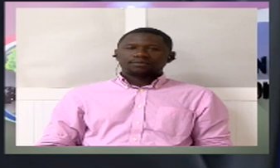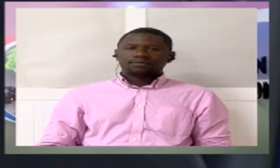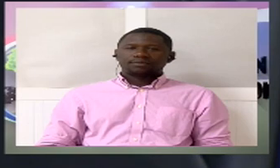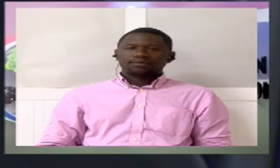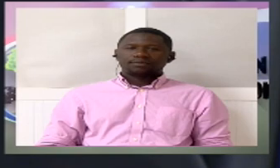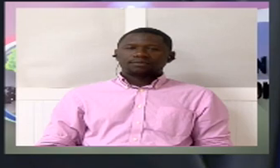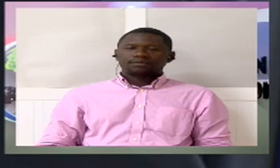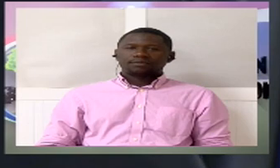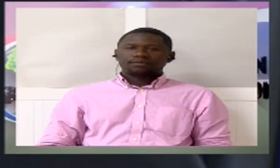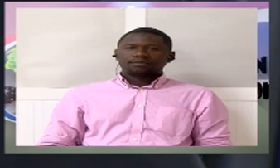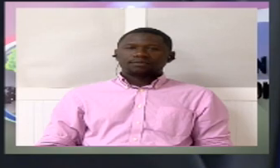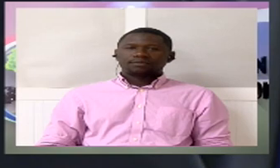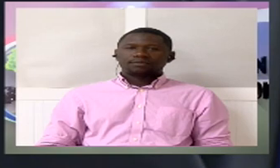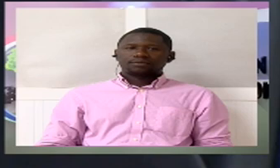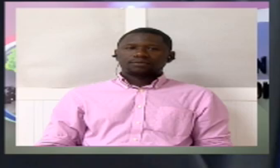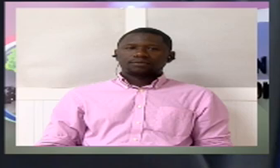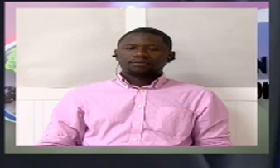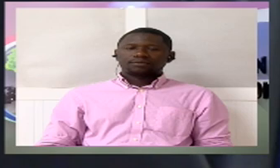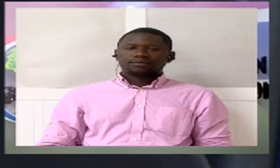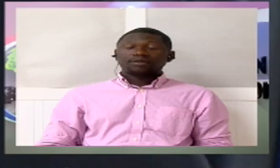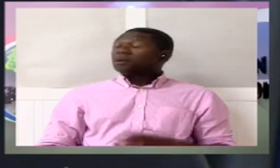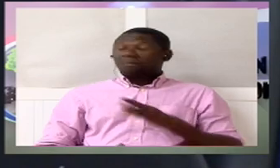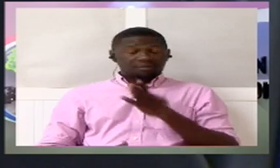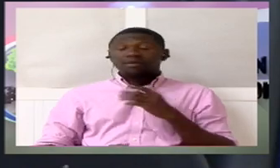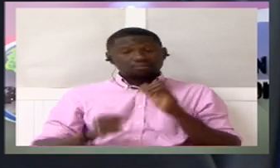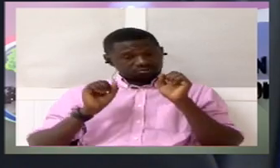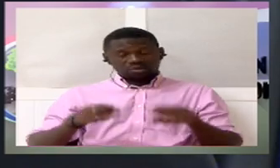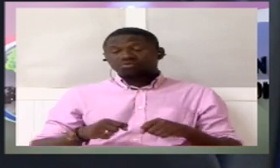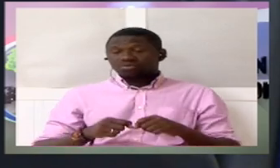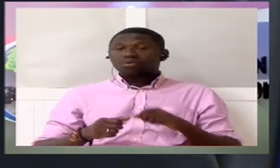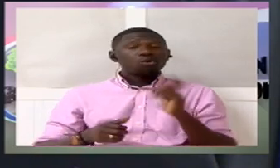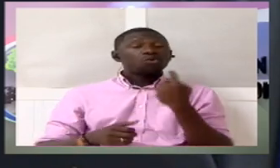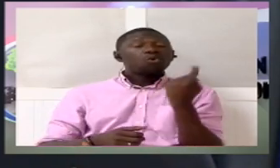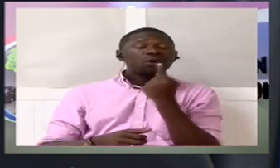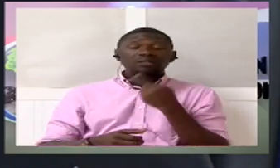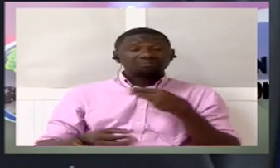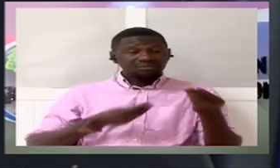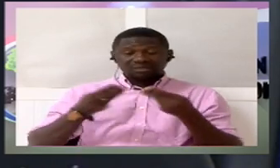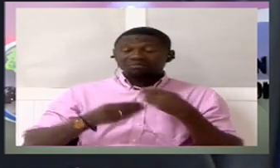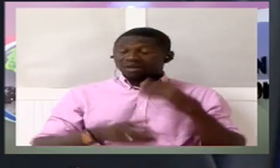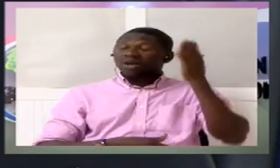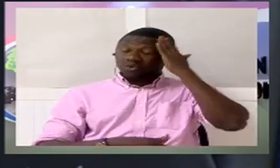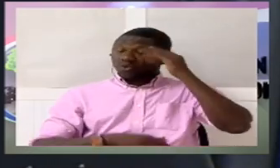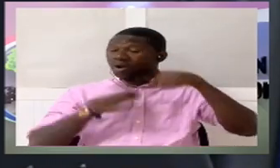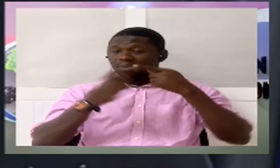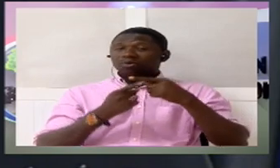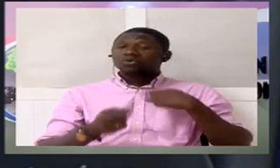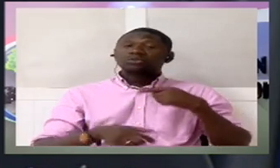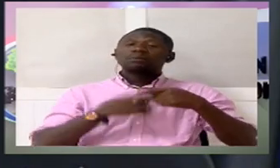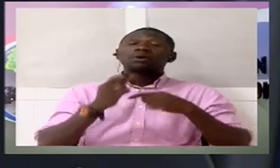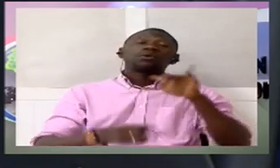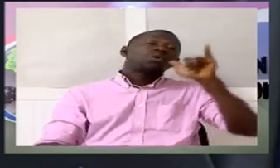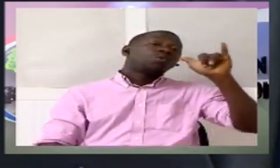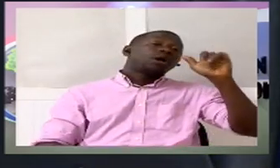jamele bakono fo birin problem o kitale ngawo mai. It could have been, but the only business I was aware of was the youth development enterprise,